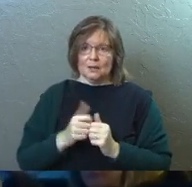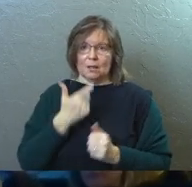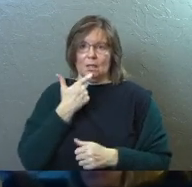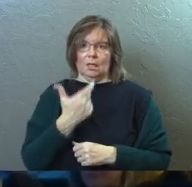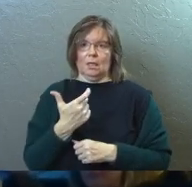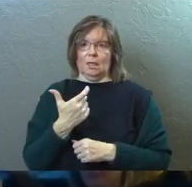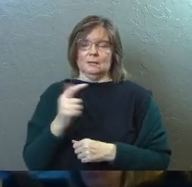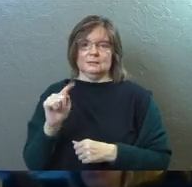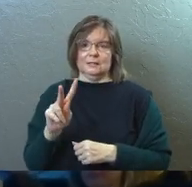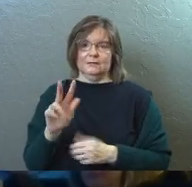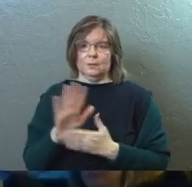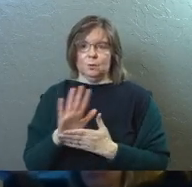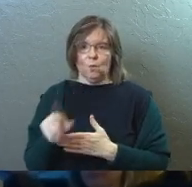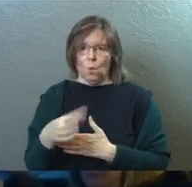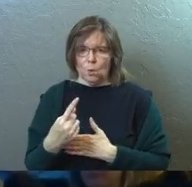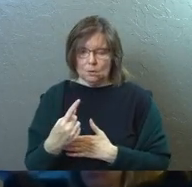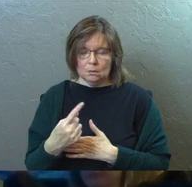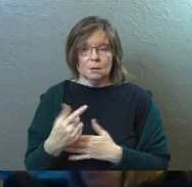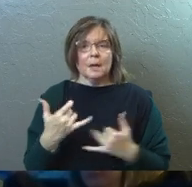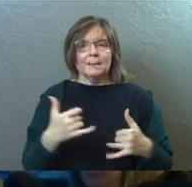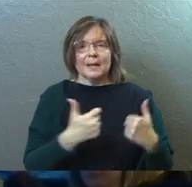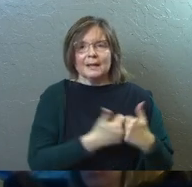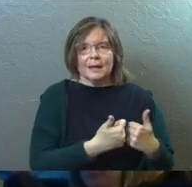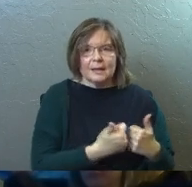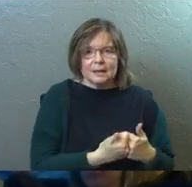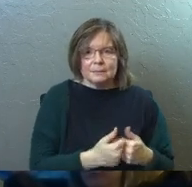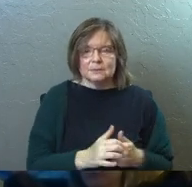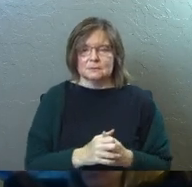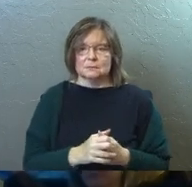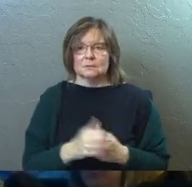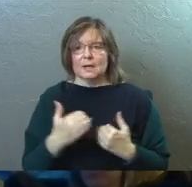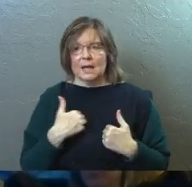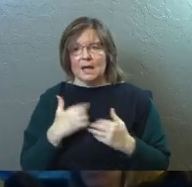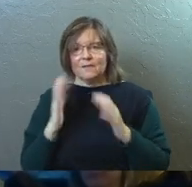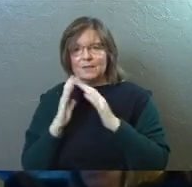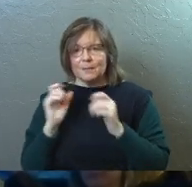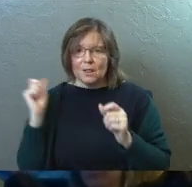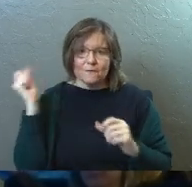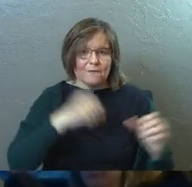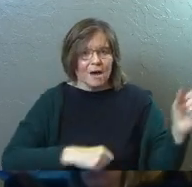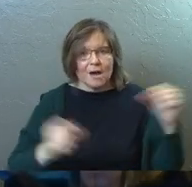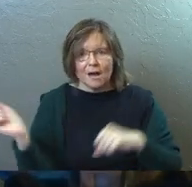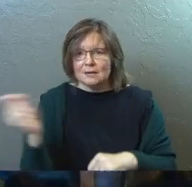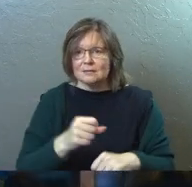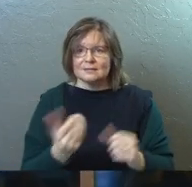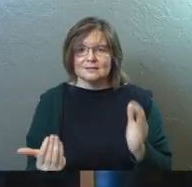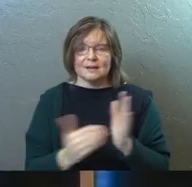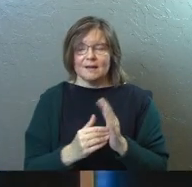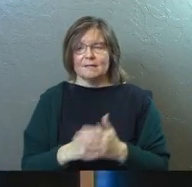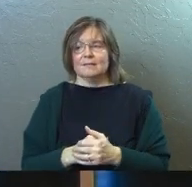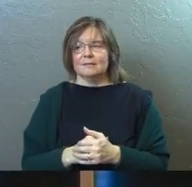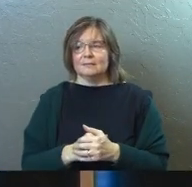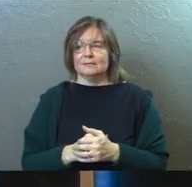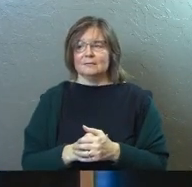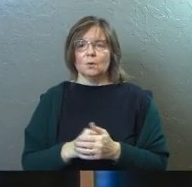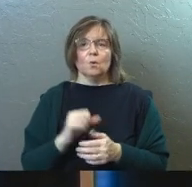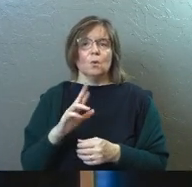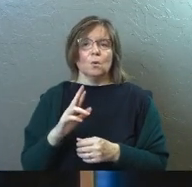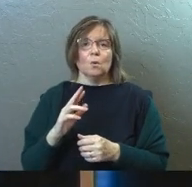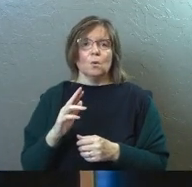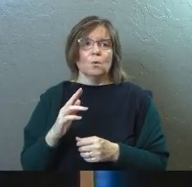right? Amen. You play the board games. You have the pillow fights again, like you used to.